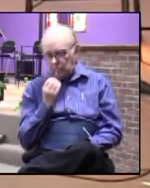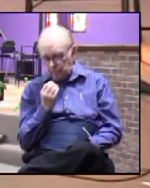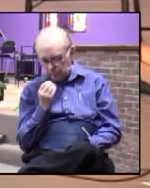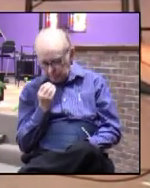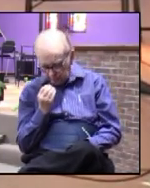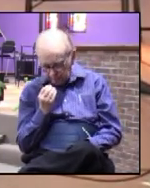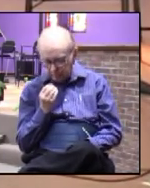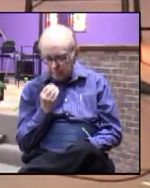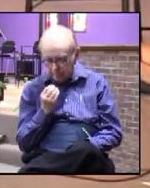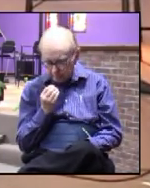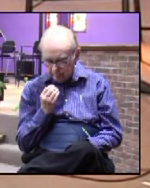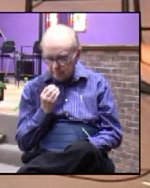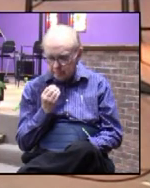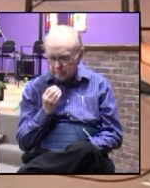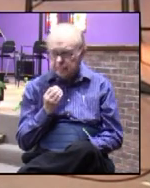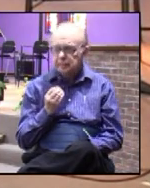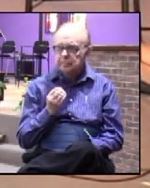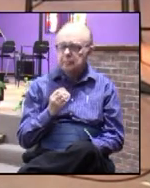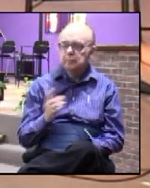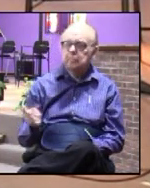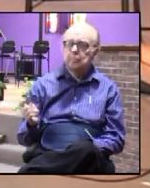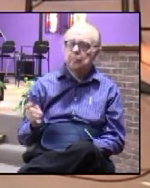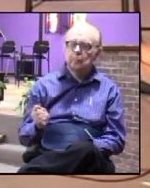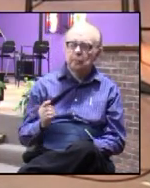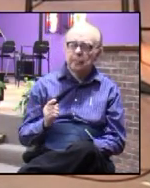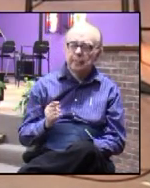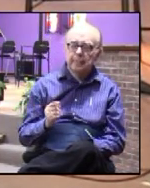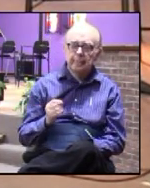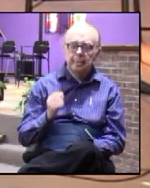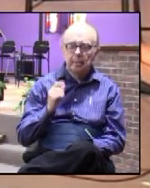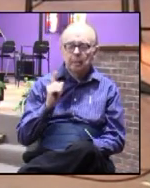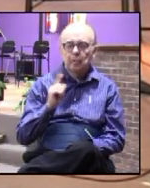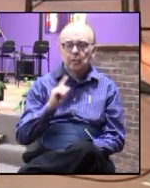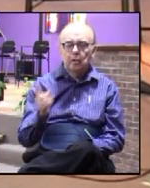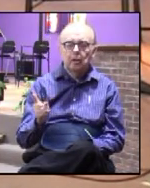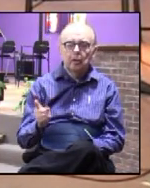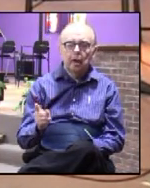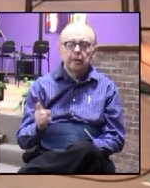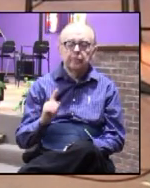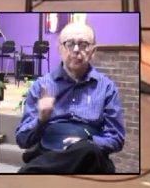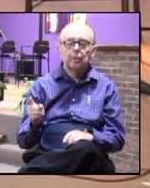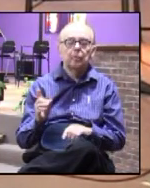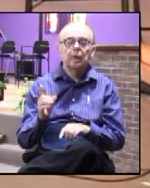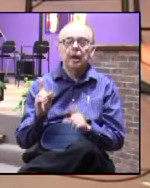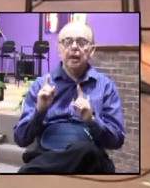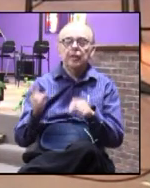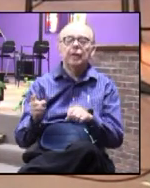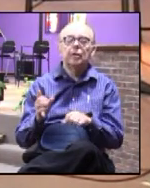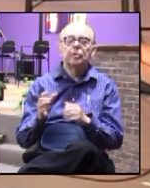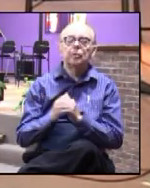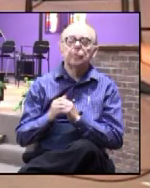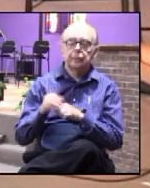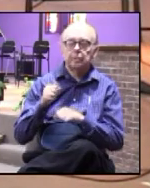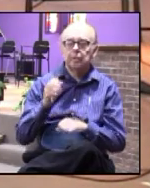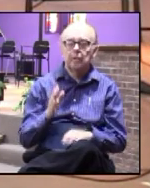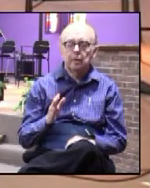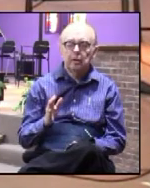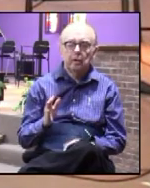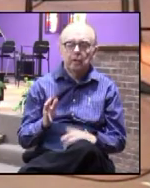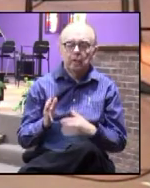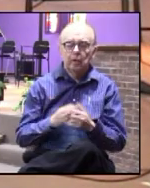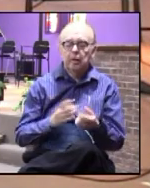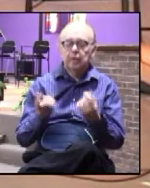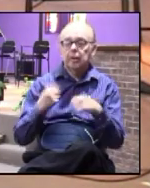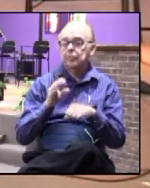nod. The wise go there to worship God." So whatever you came here